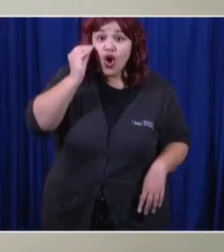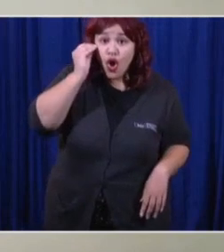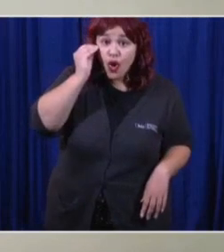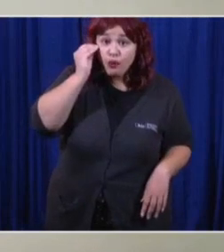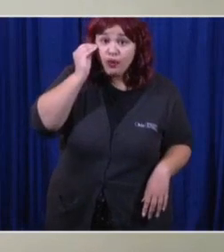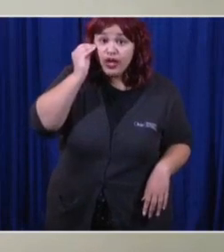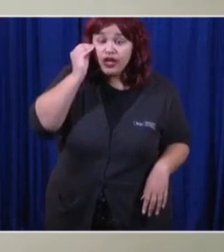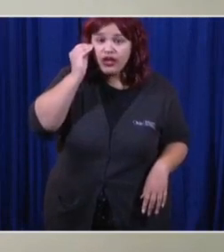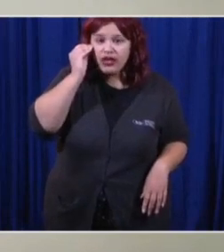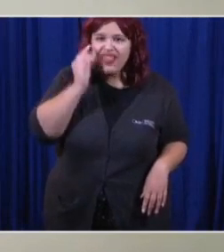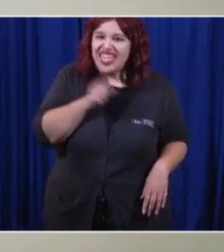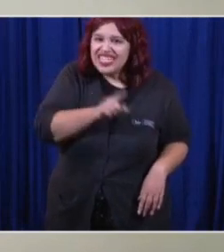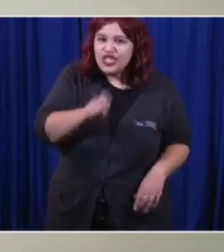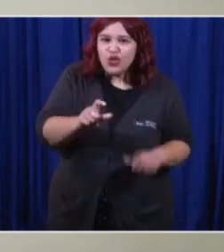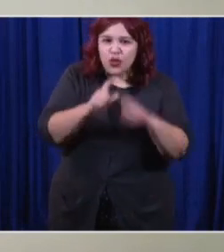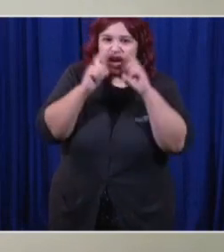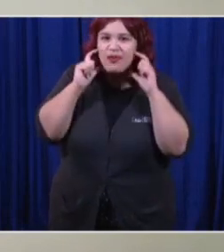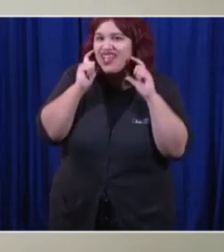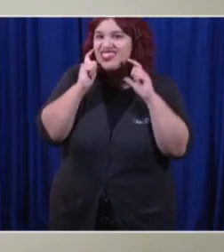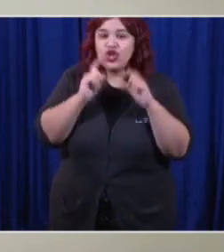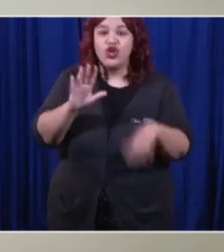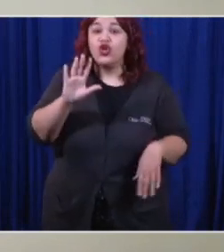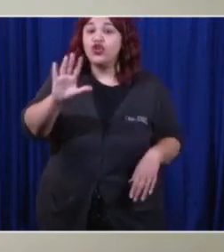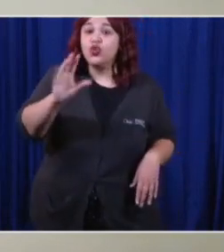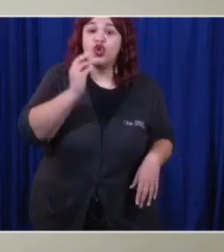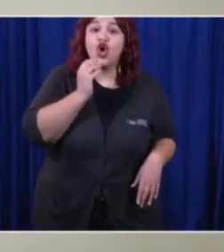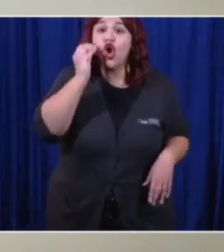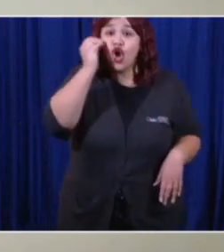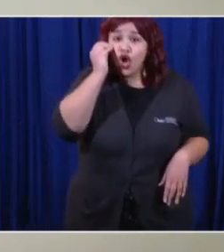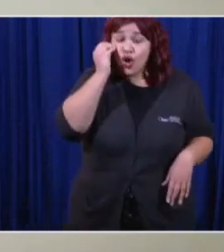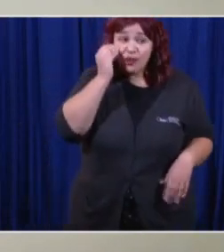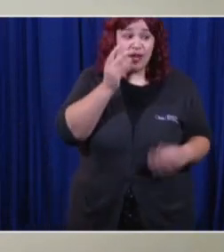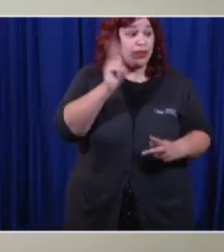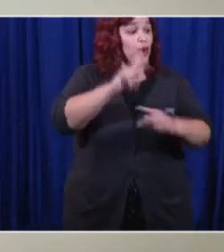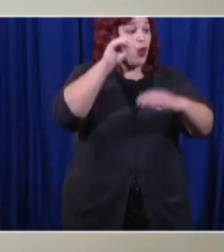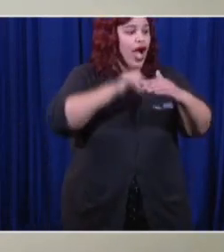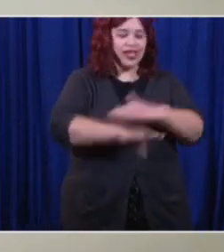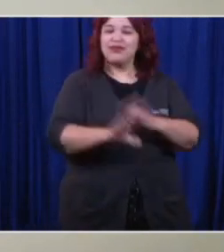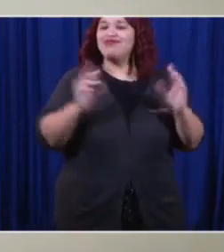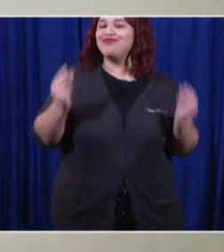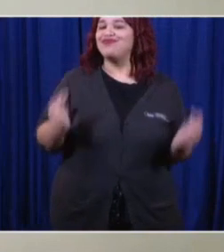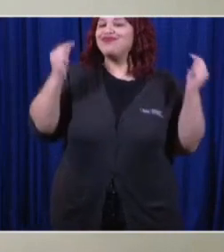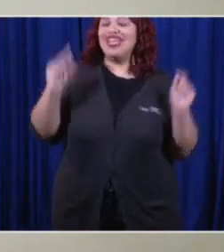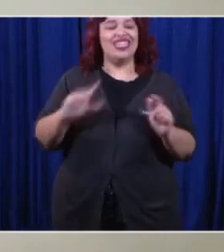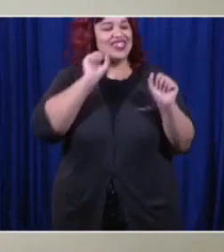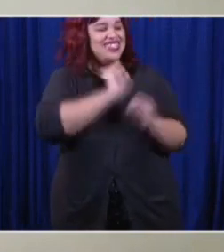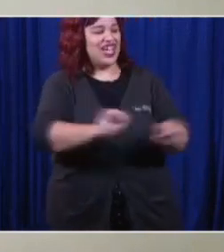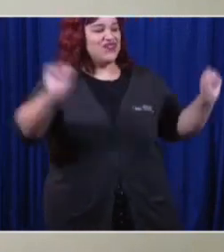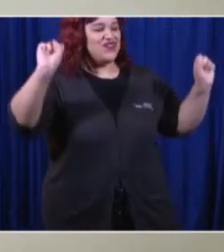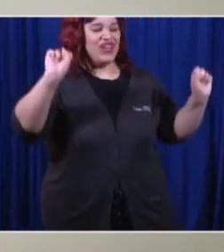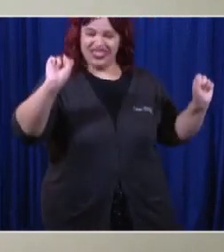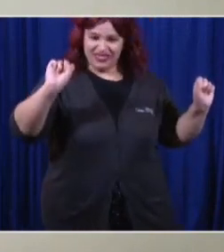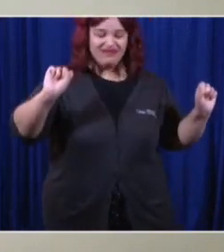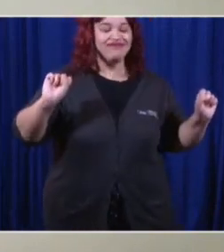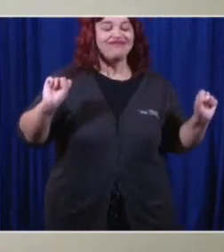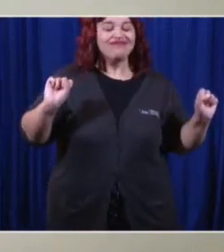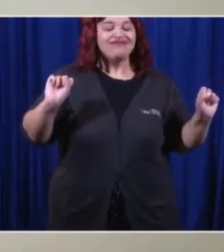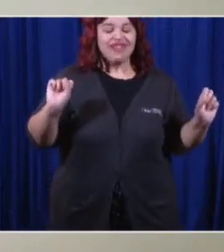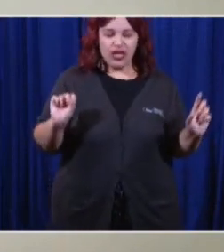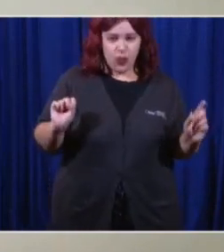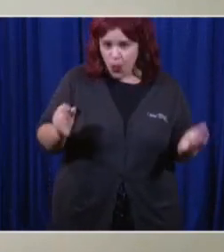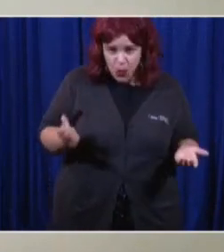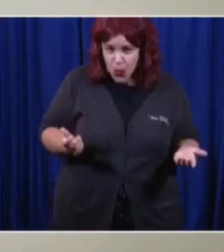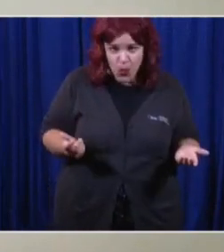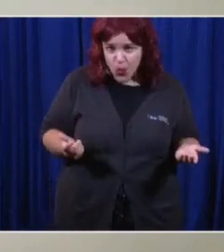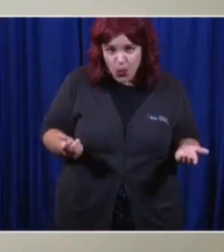the spread. And so I think that that's the mindset that we have to get people to recognize. Yes, we can clamp down on